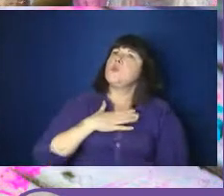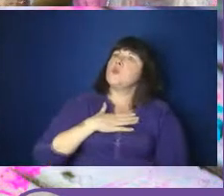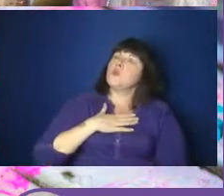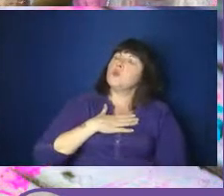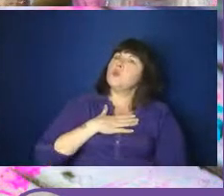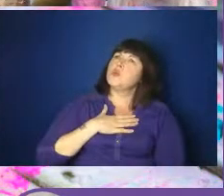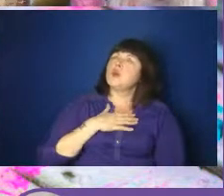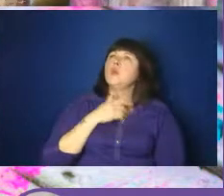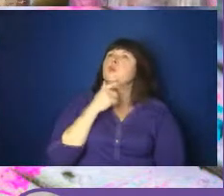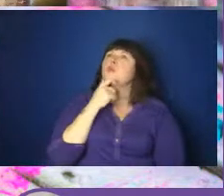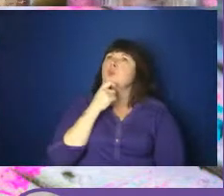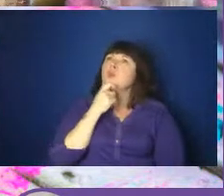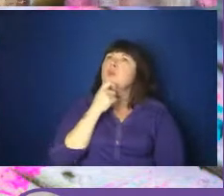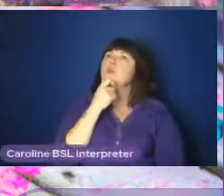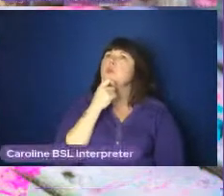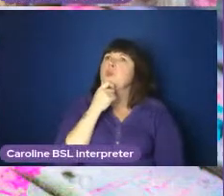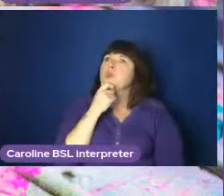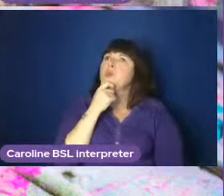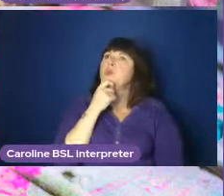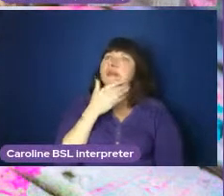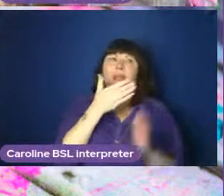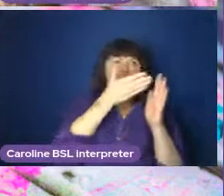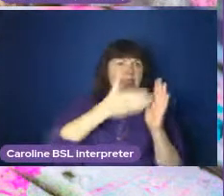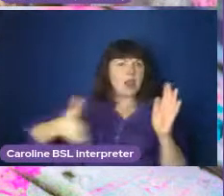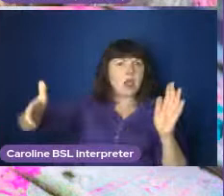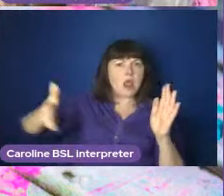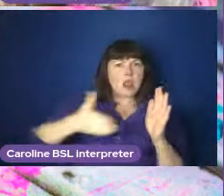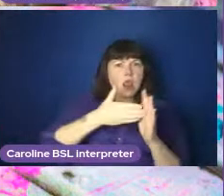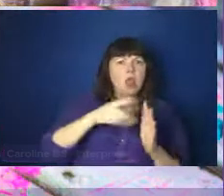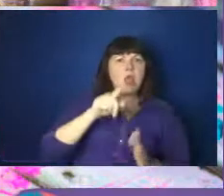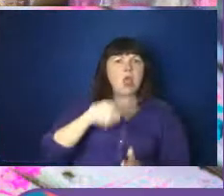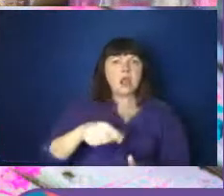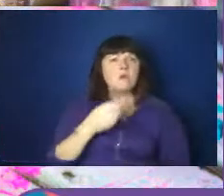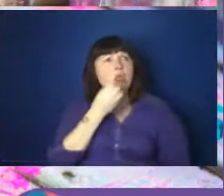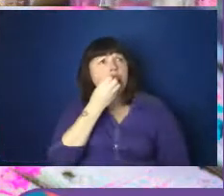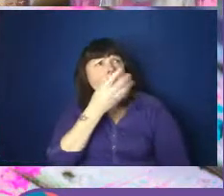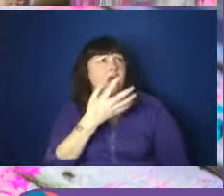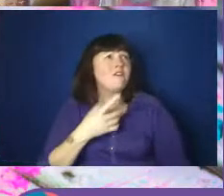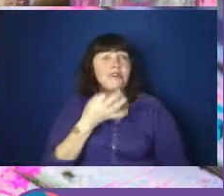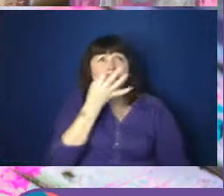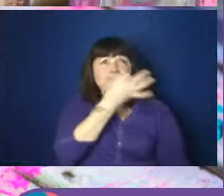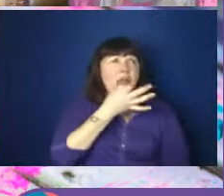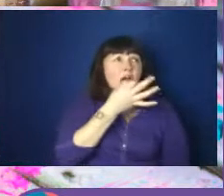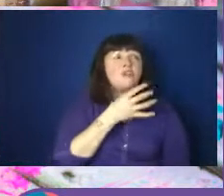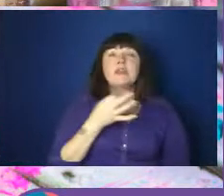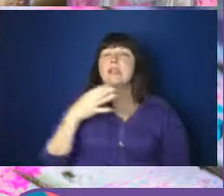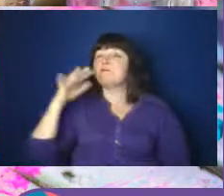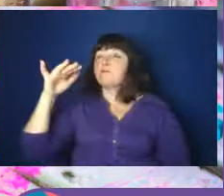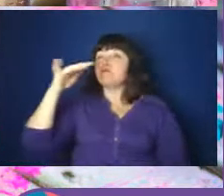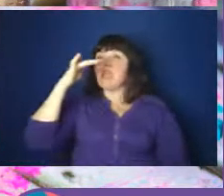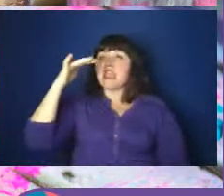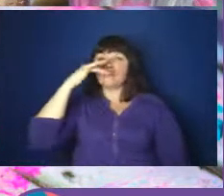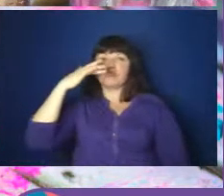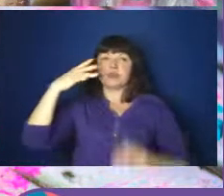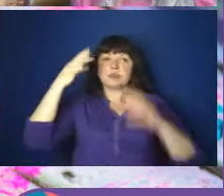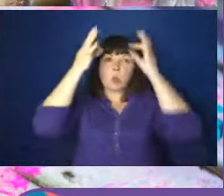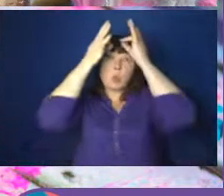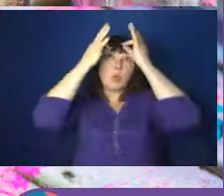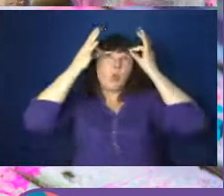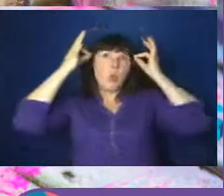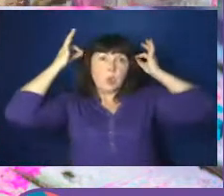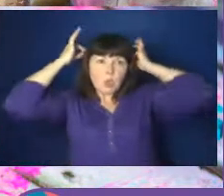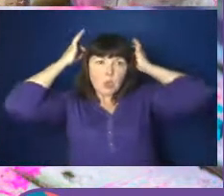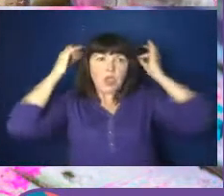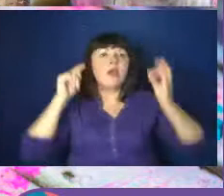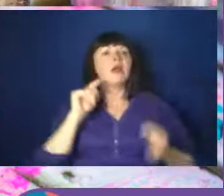know what he's going to come out with. A lovely flowery and fragrant headdress. I love that. But goddess of spring. That's what I